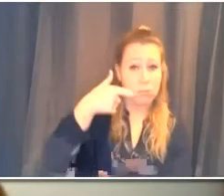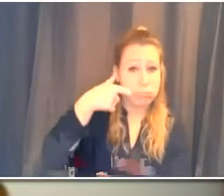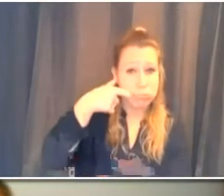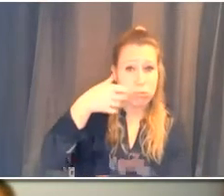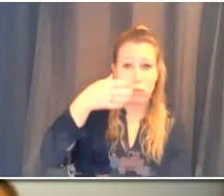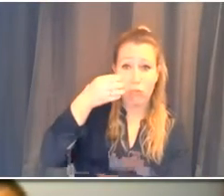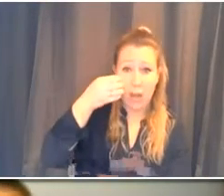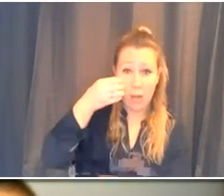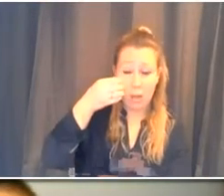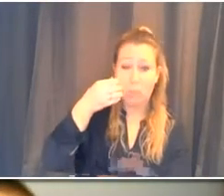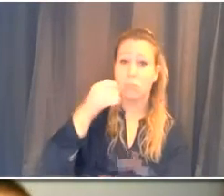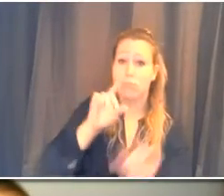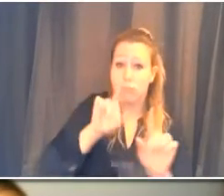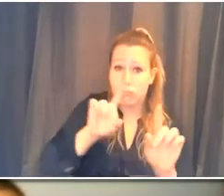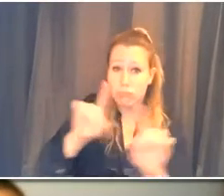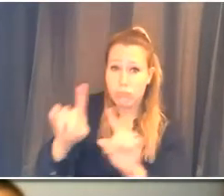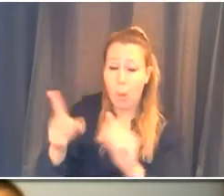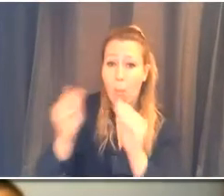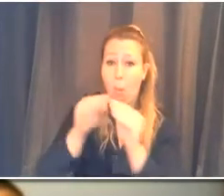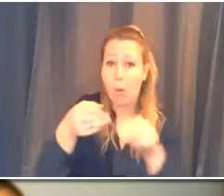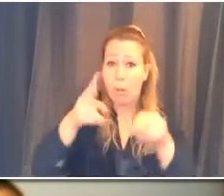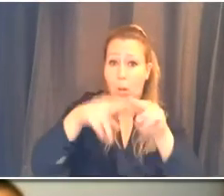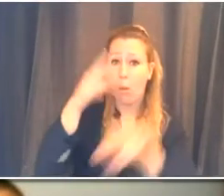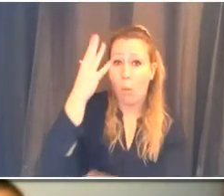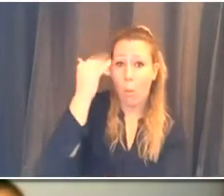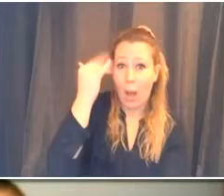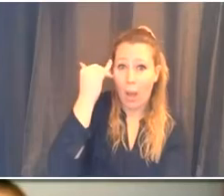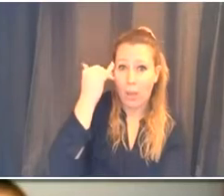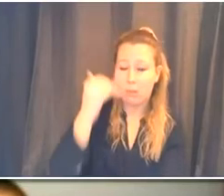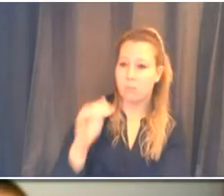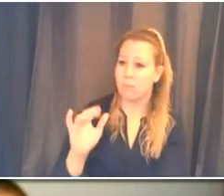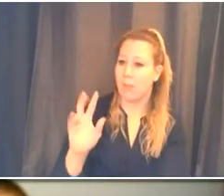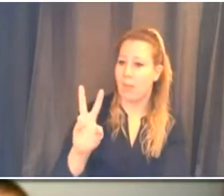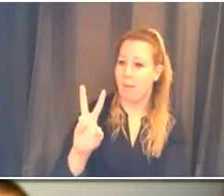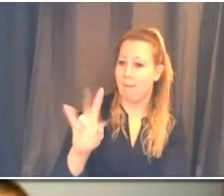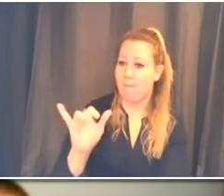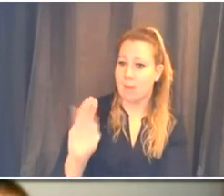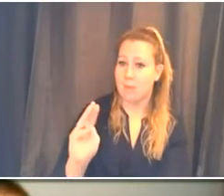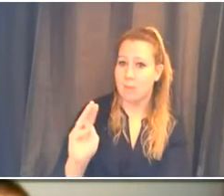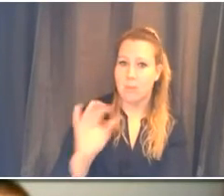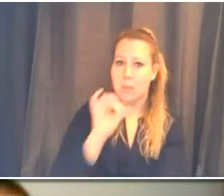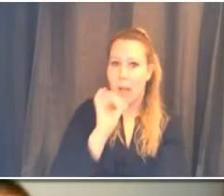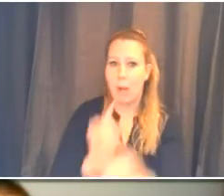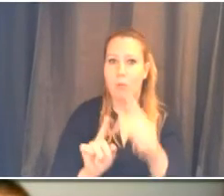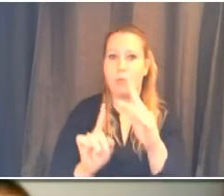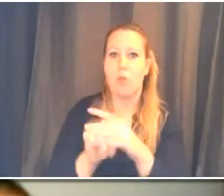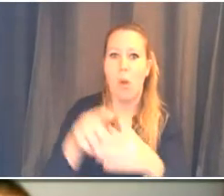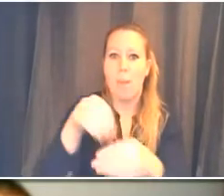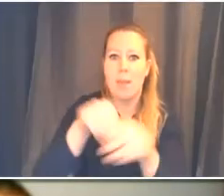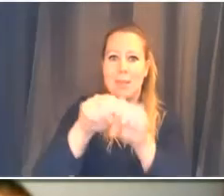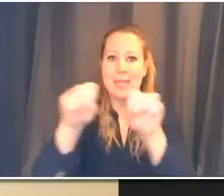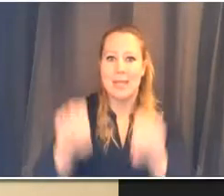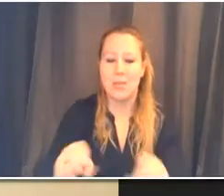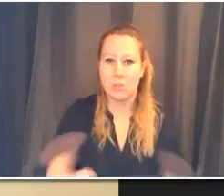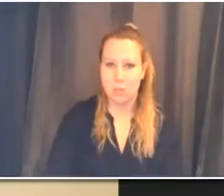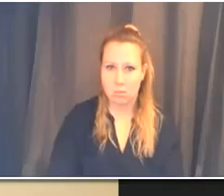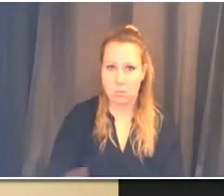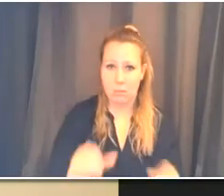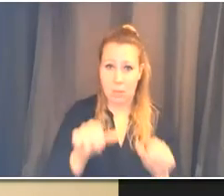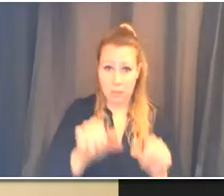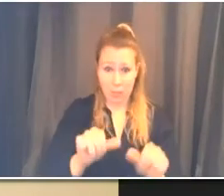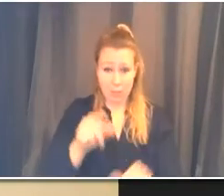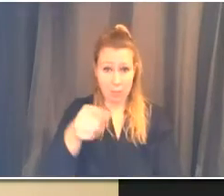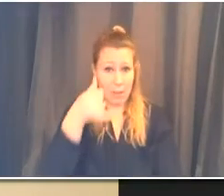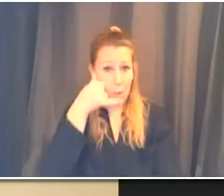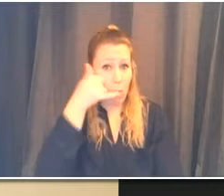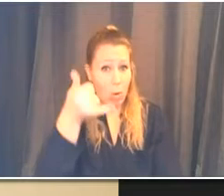times victims do come in to the precinct and go right up to the to the squad or the DV office so let me let me let me just say this